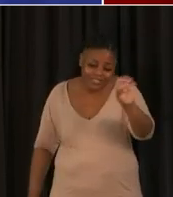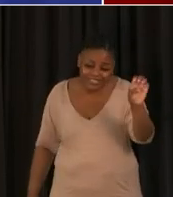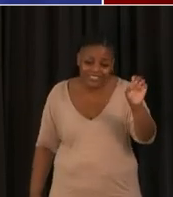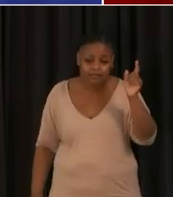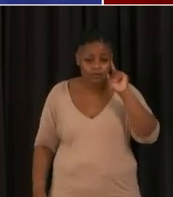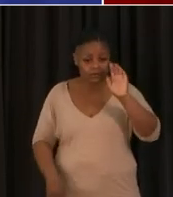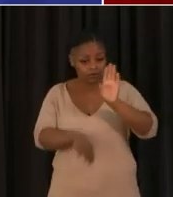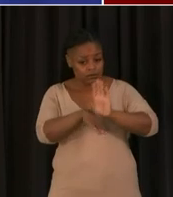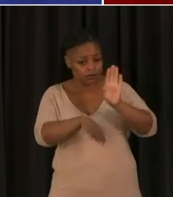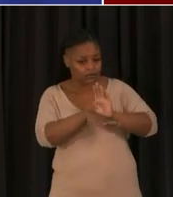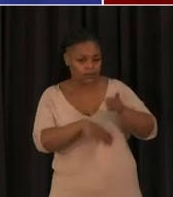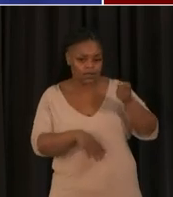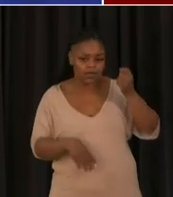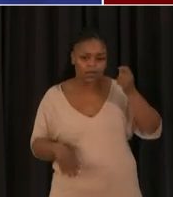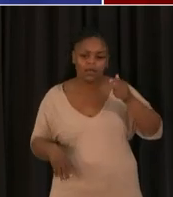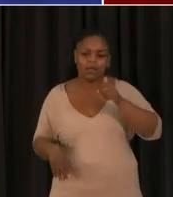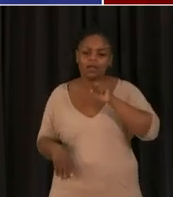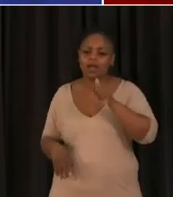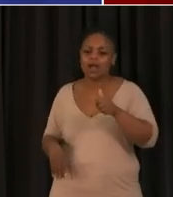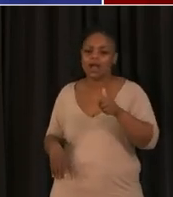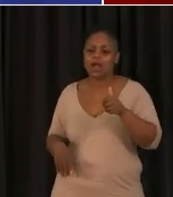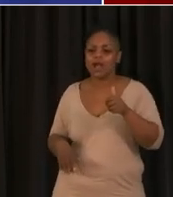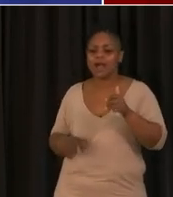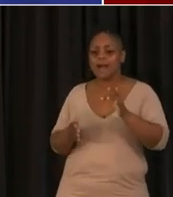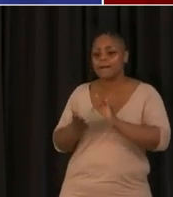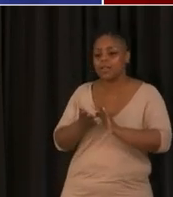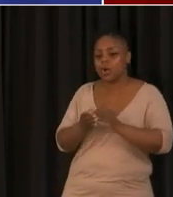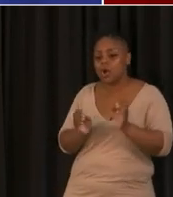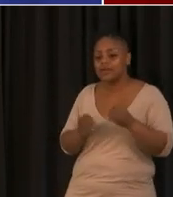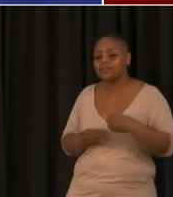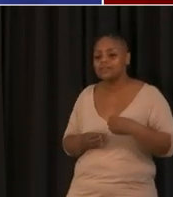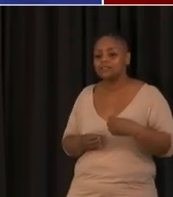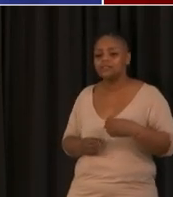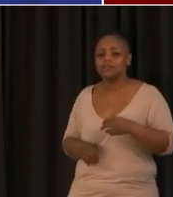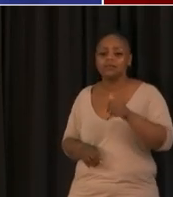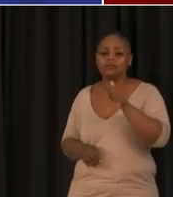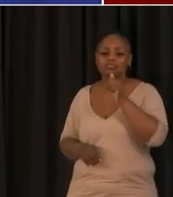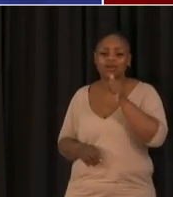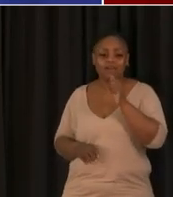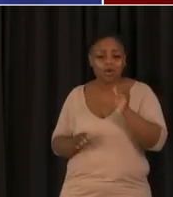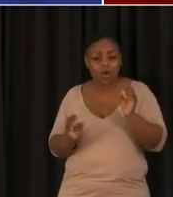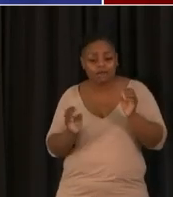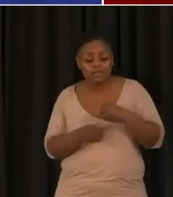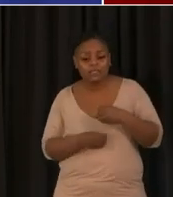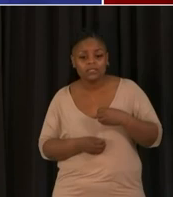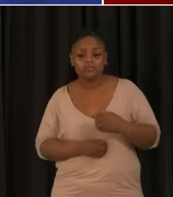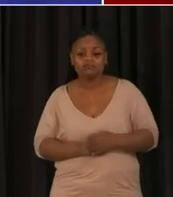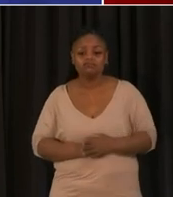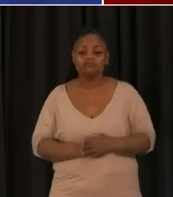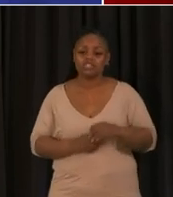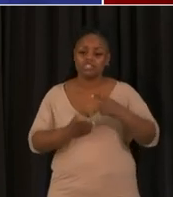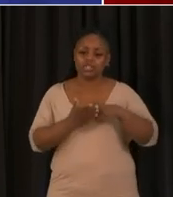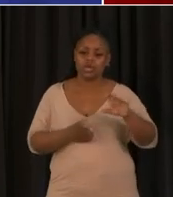people, sort of the optimum flexibility to meet, whatever unique circumstances that they're facing at the